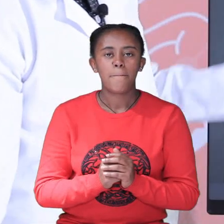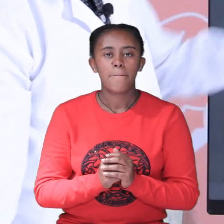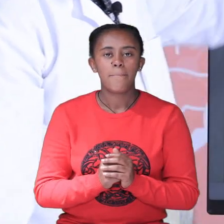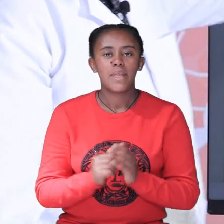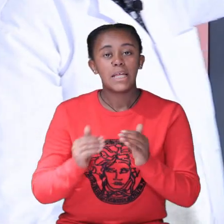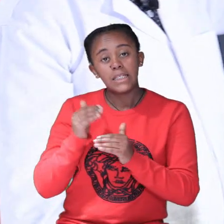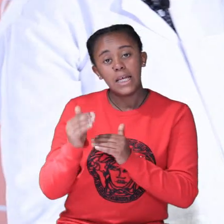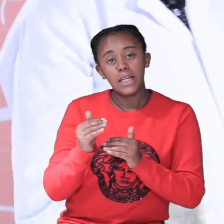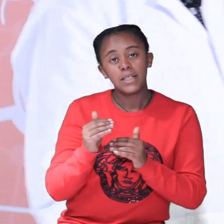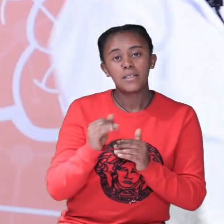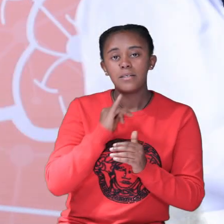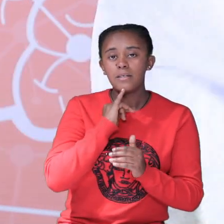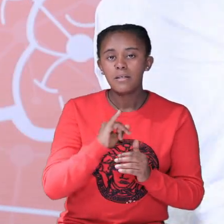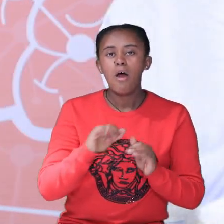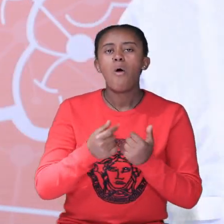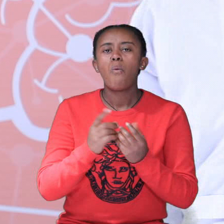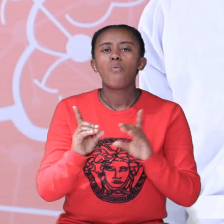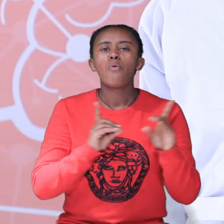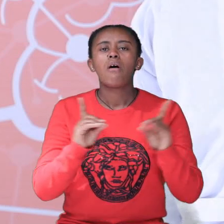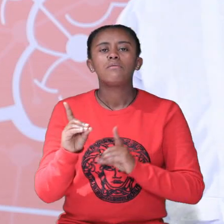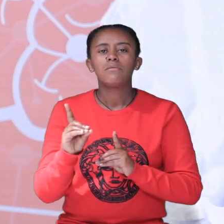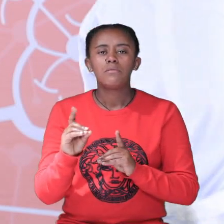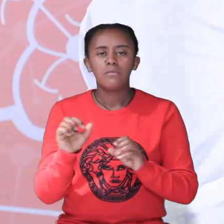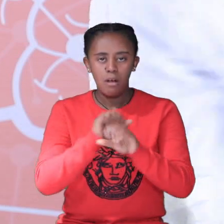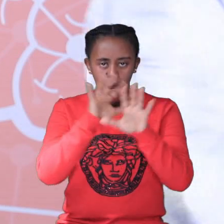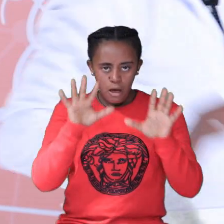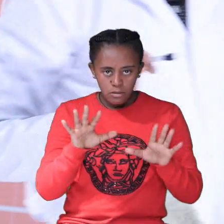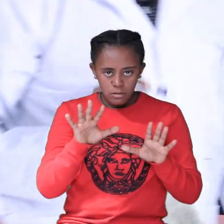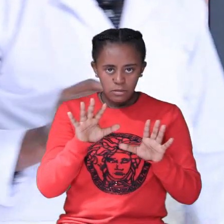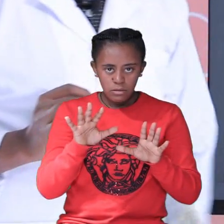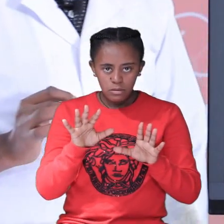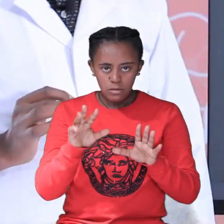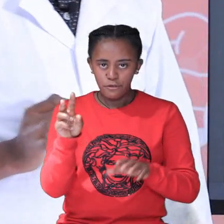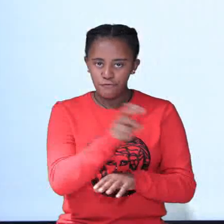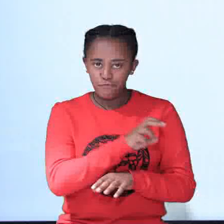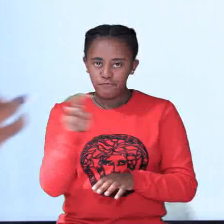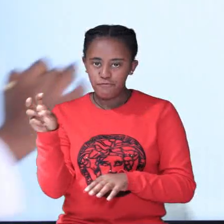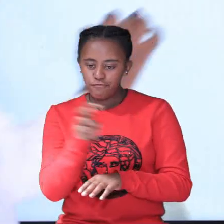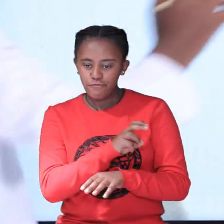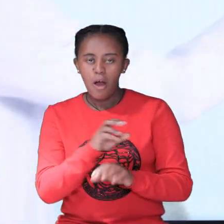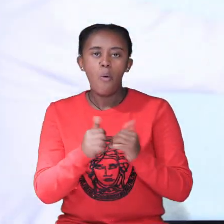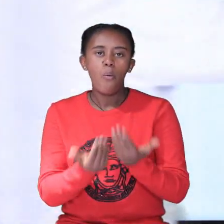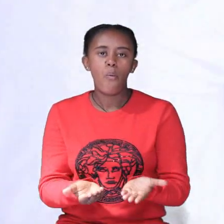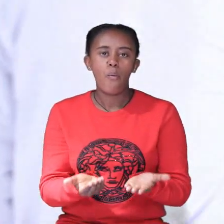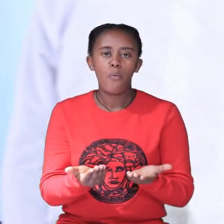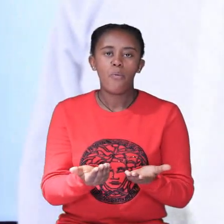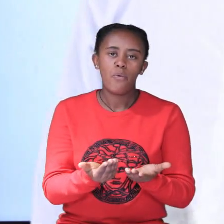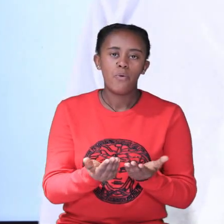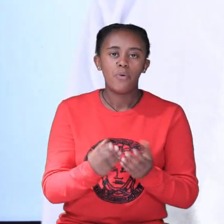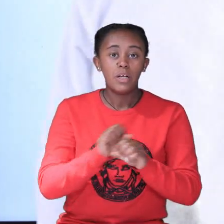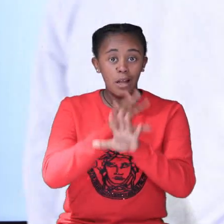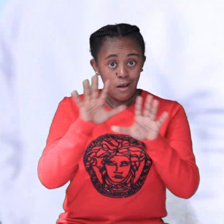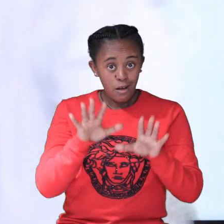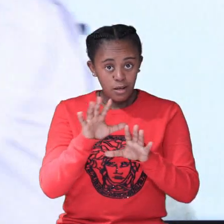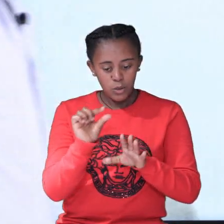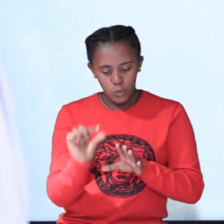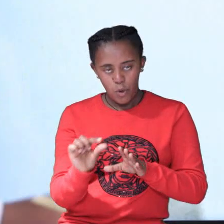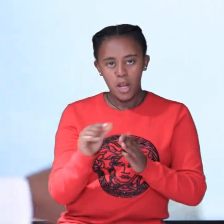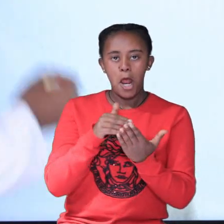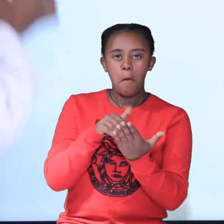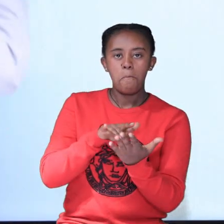The next is how does light travels? How does light travels? Light travels in slow in a